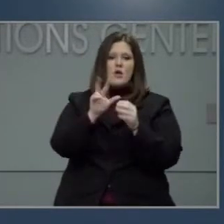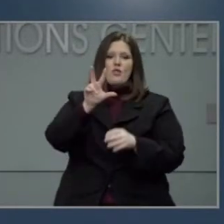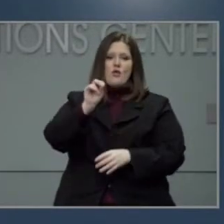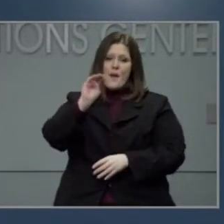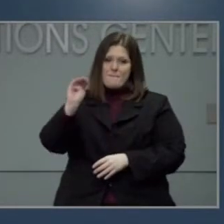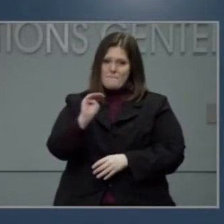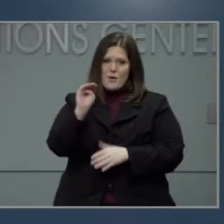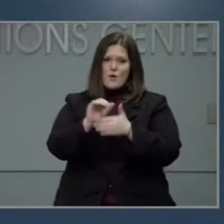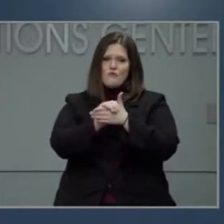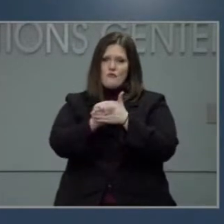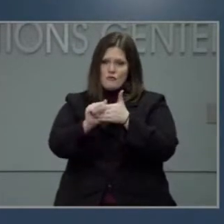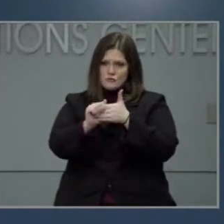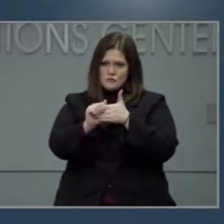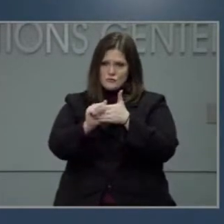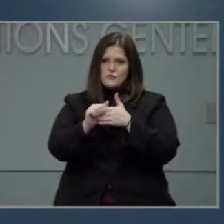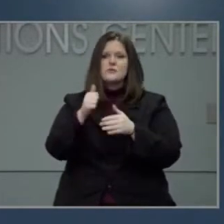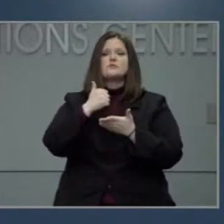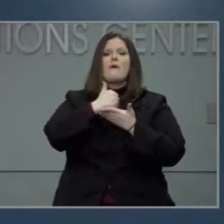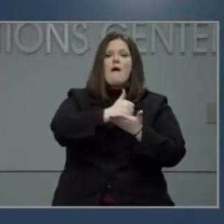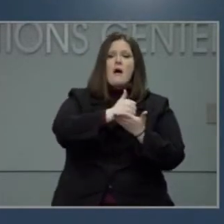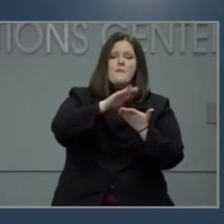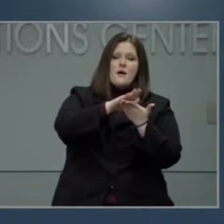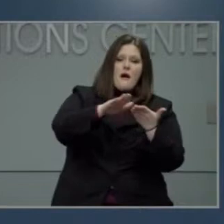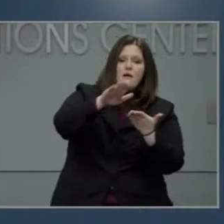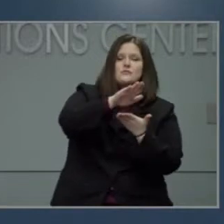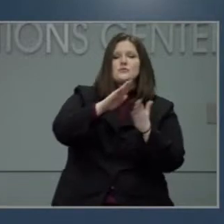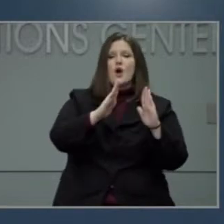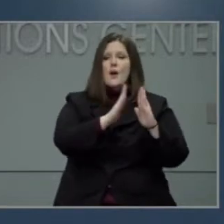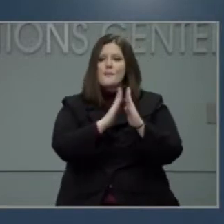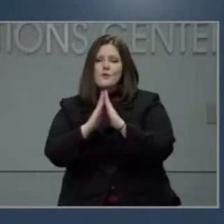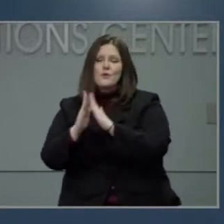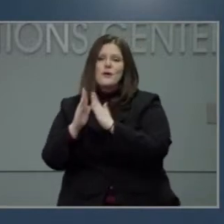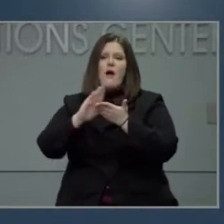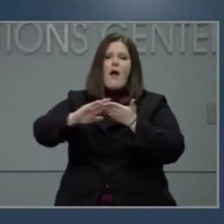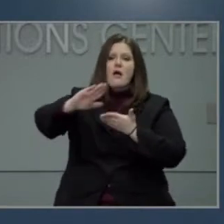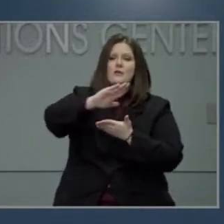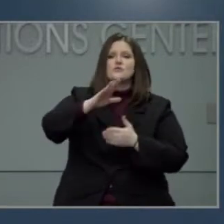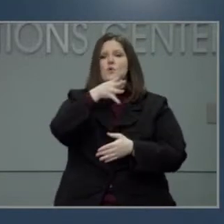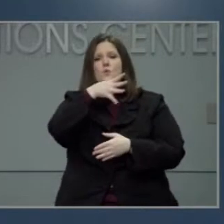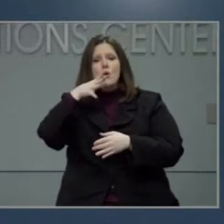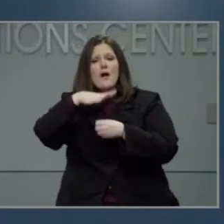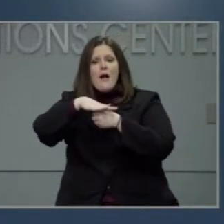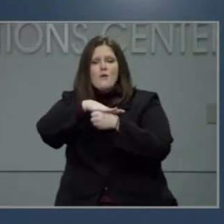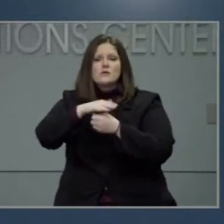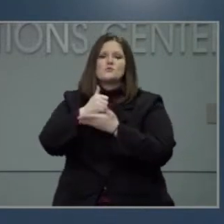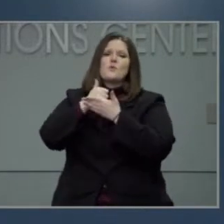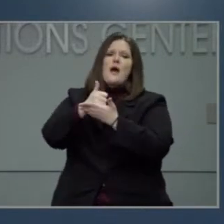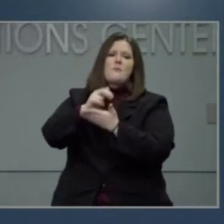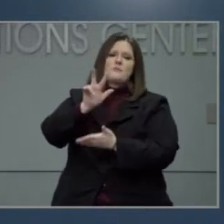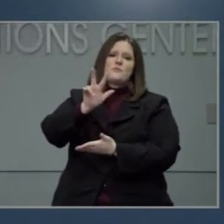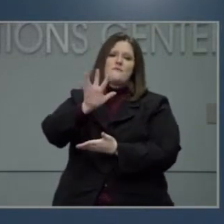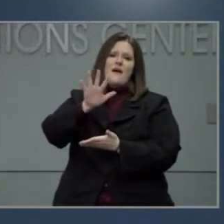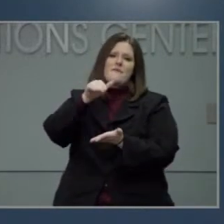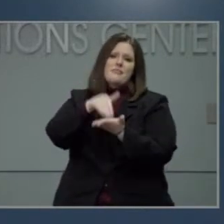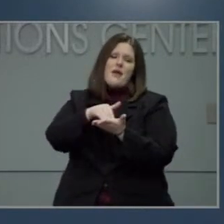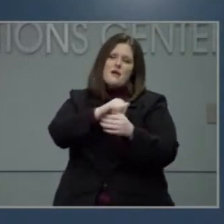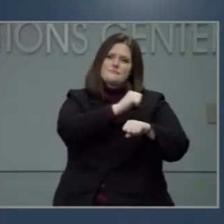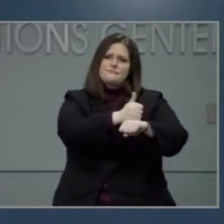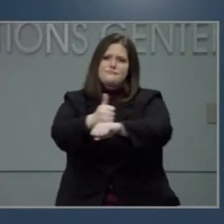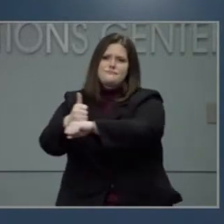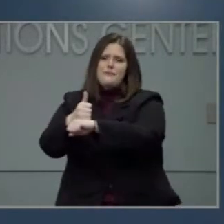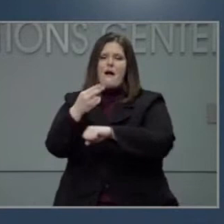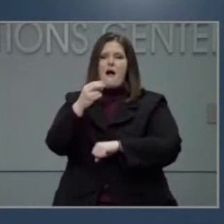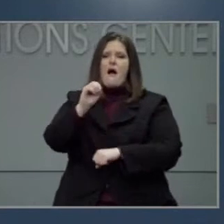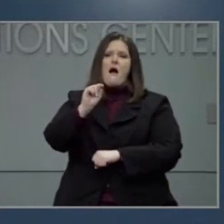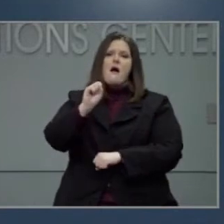rural community colleges, libraries, and to purchase 35,000 student hotspots. This proposal also includes